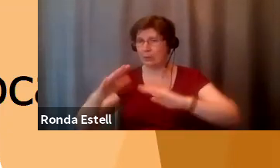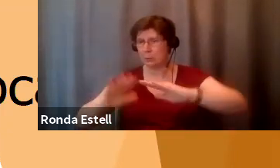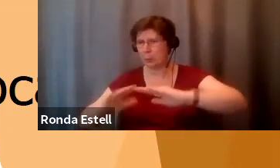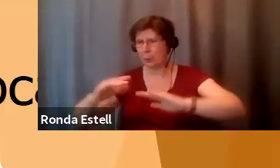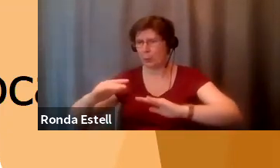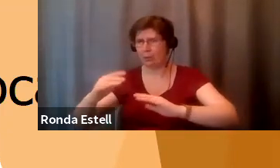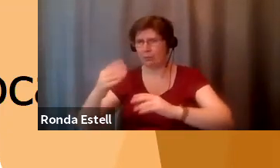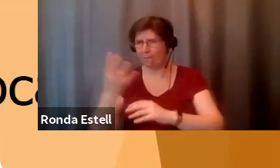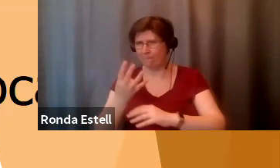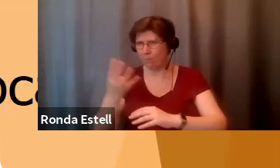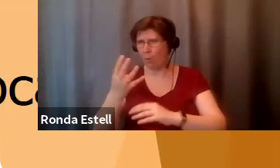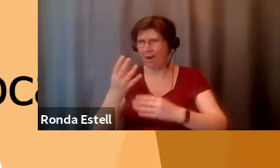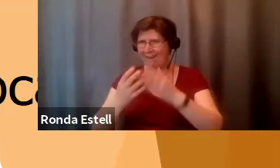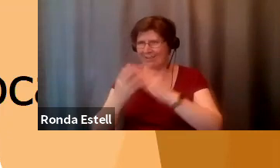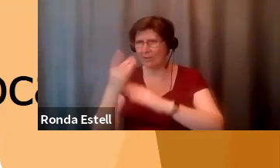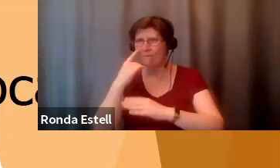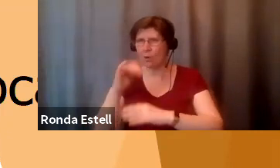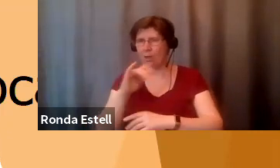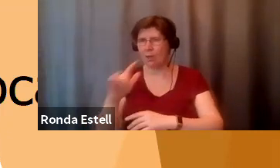Illinois Self-Advocacy Alliance.